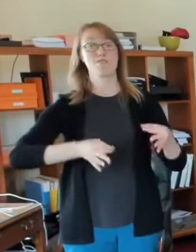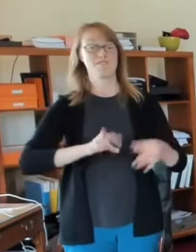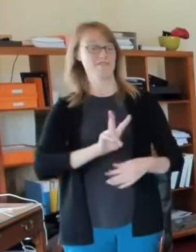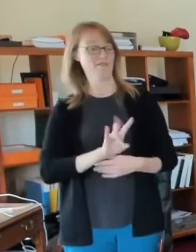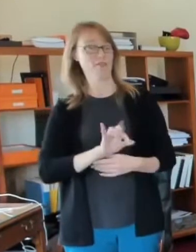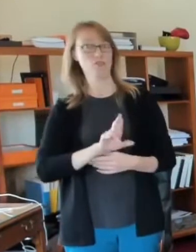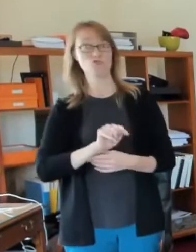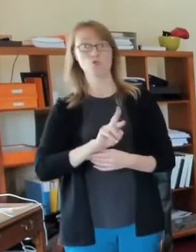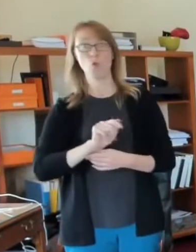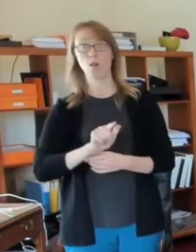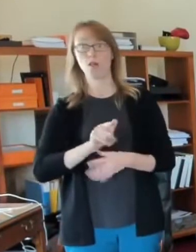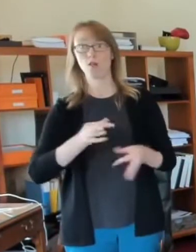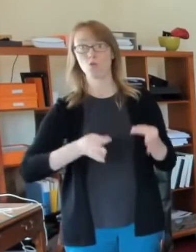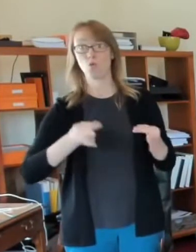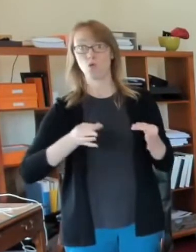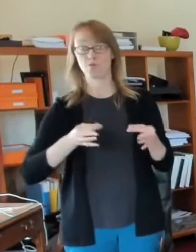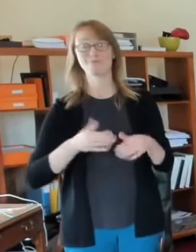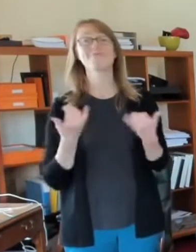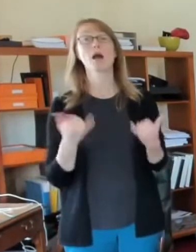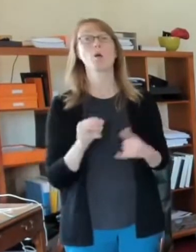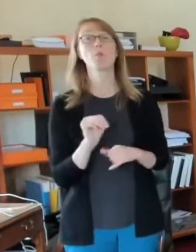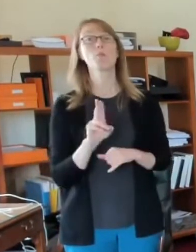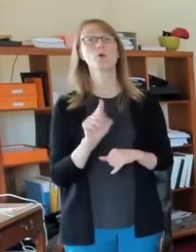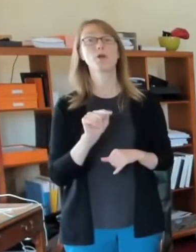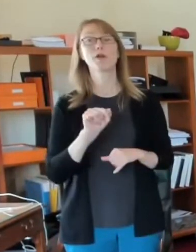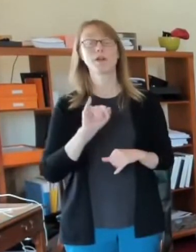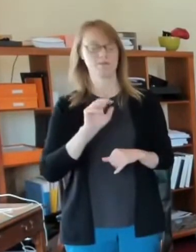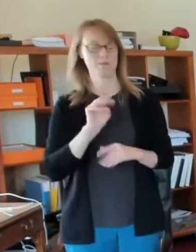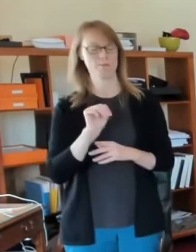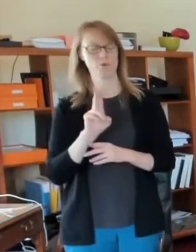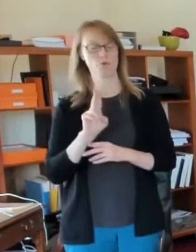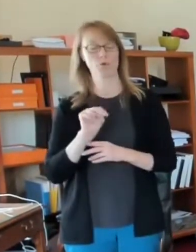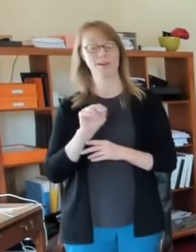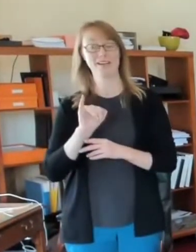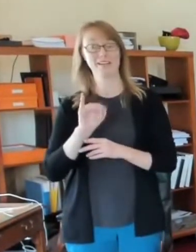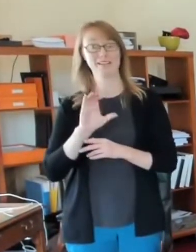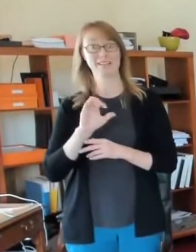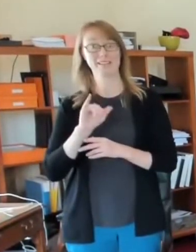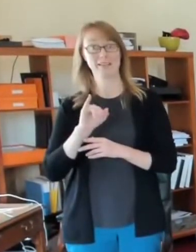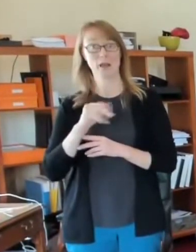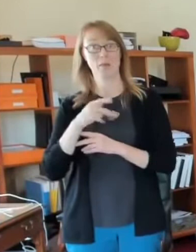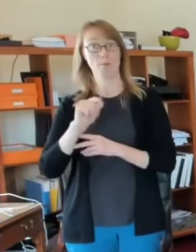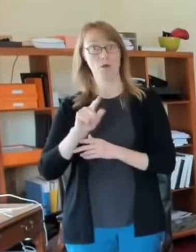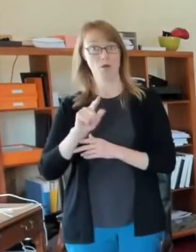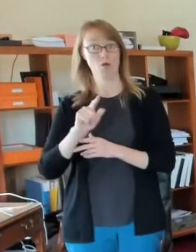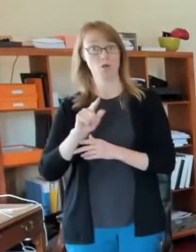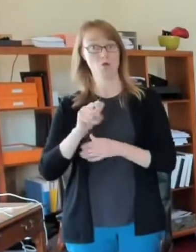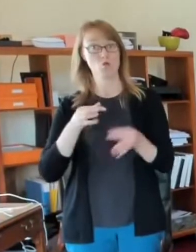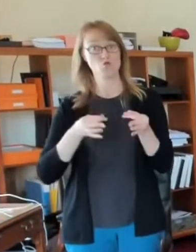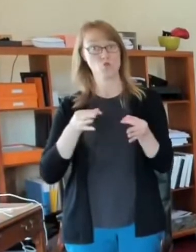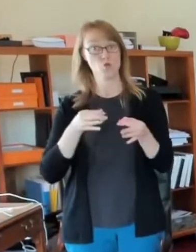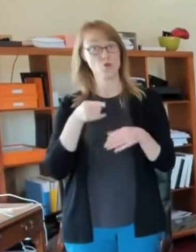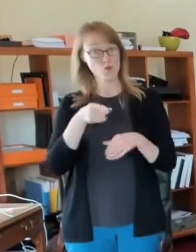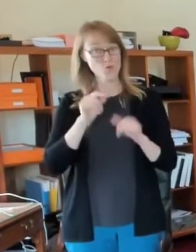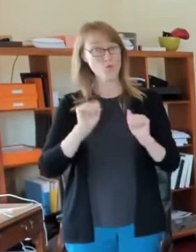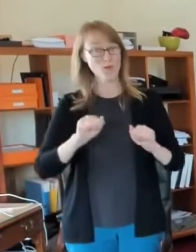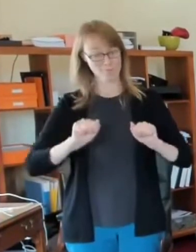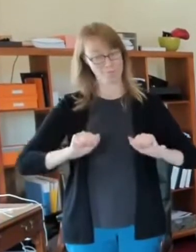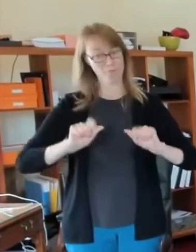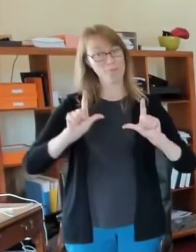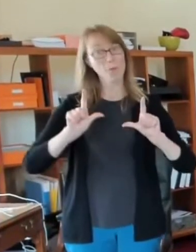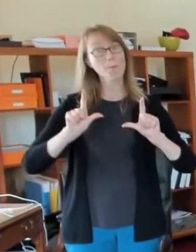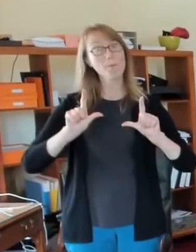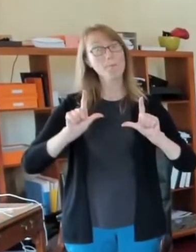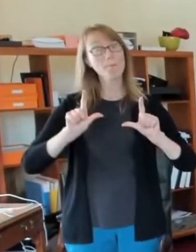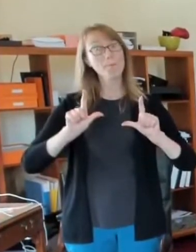St. Louis, you can now have your have a virtual court session over